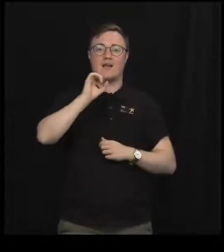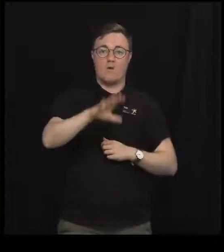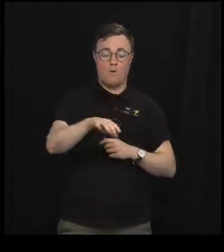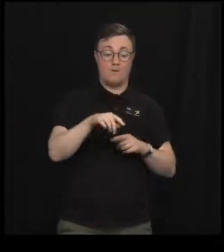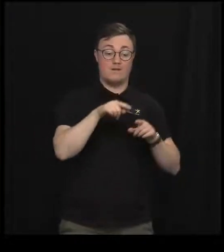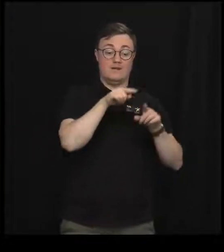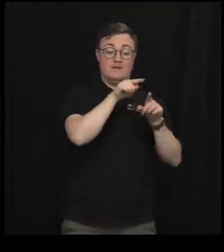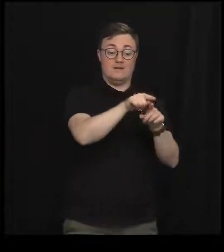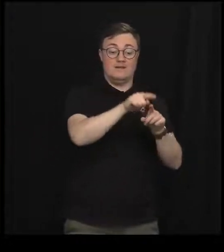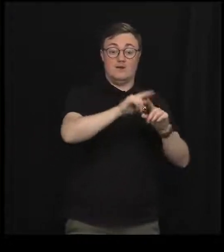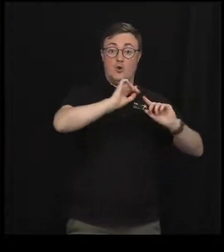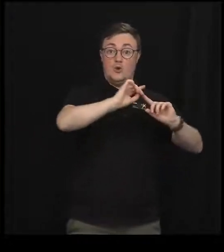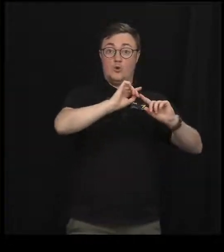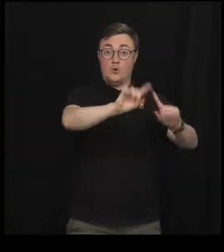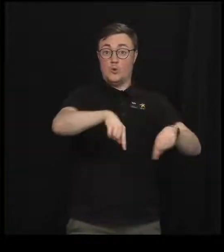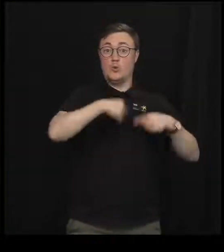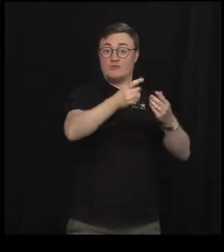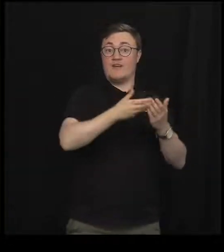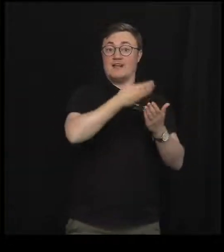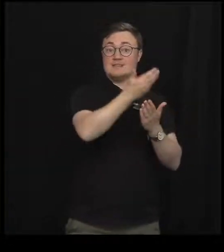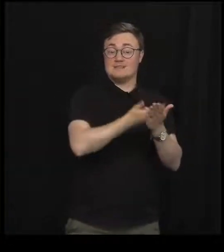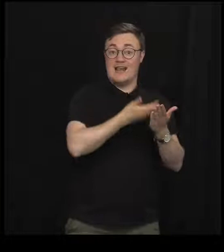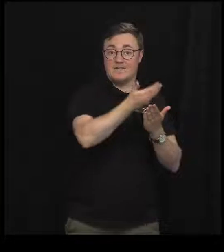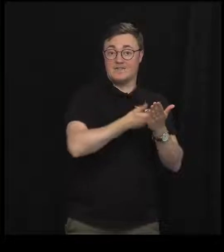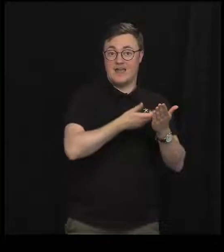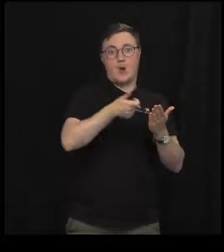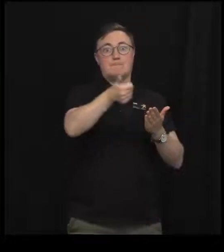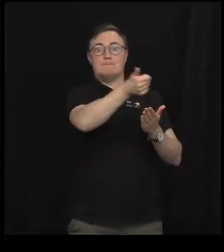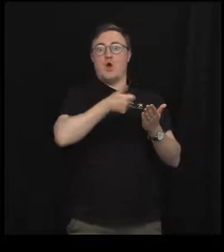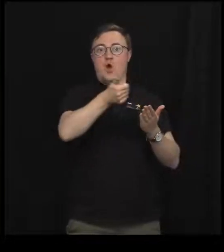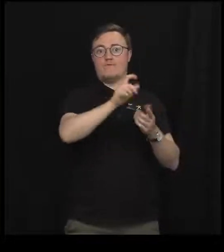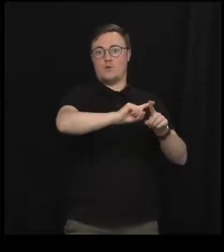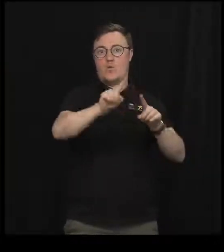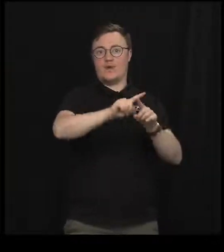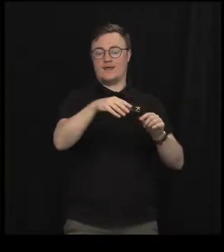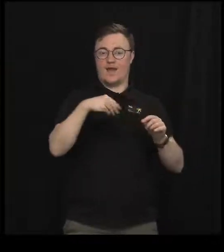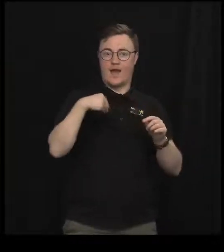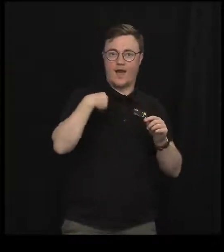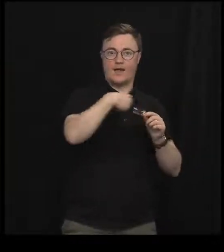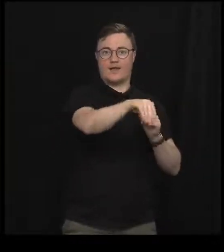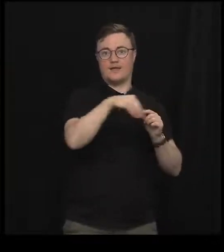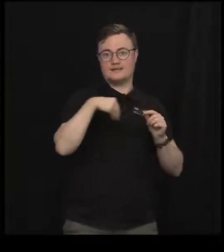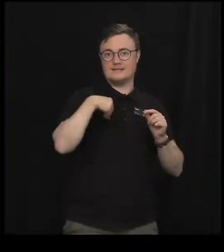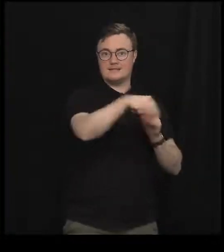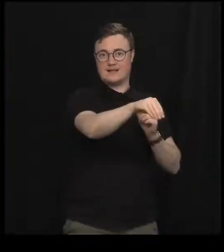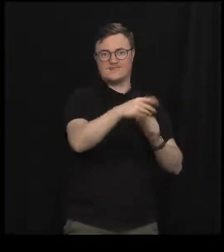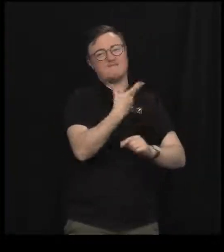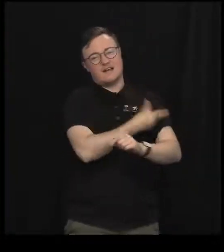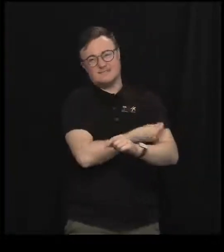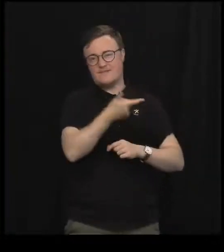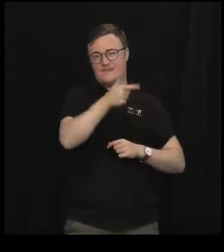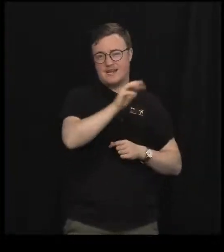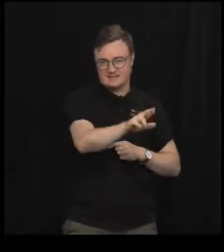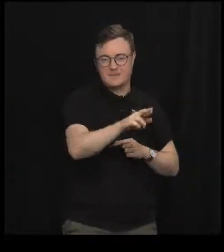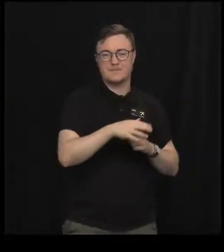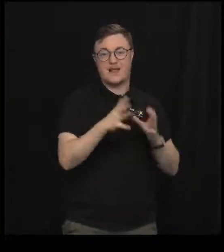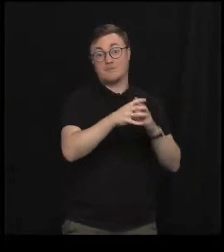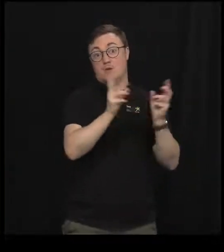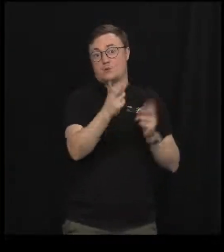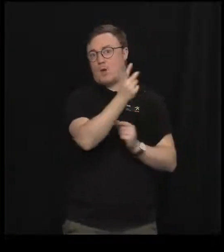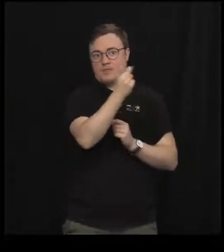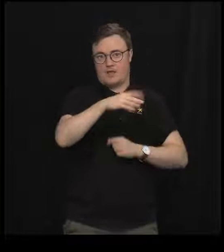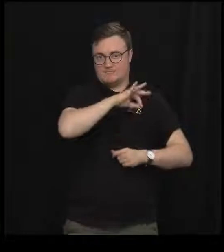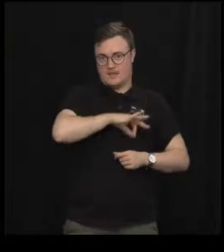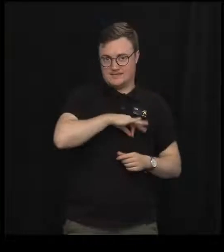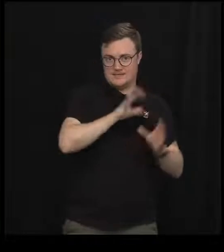when developing countries need commodities, and this was in diagnostics, therapeutics, and vaccines for COVID, but also for other